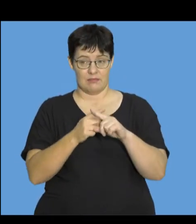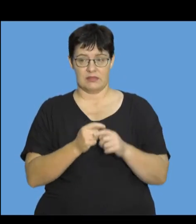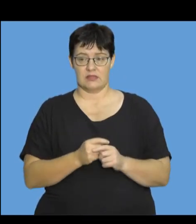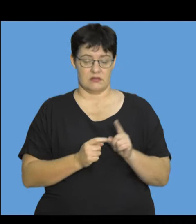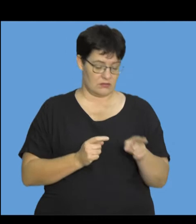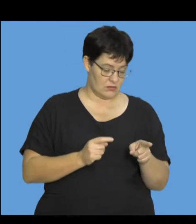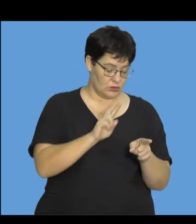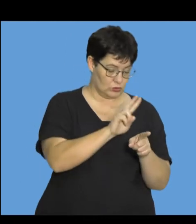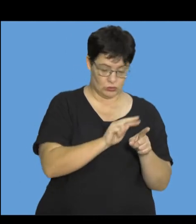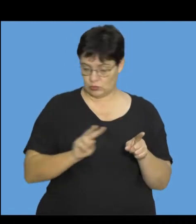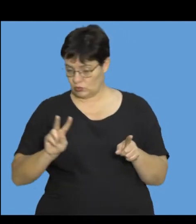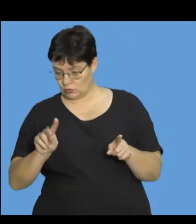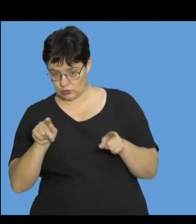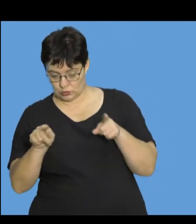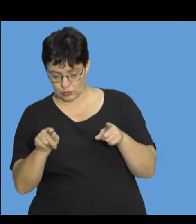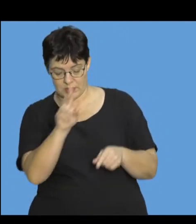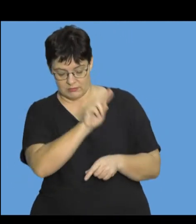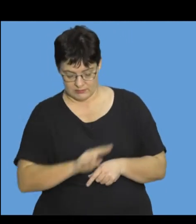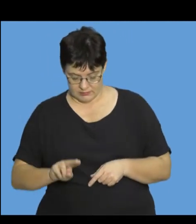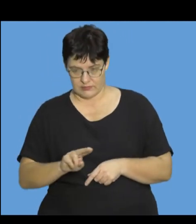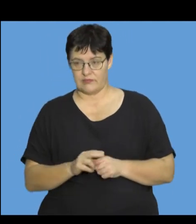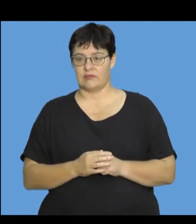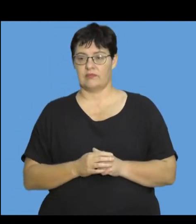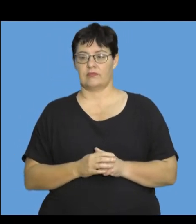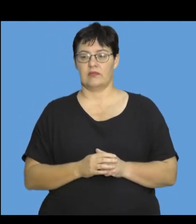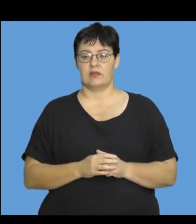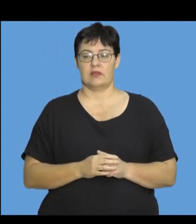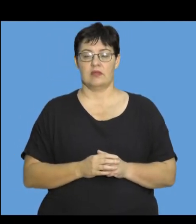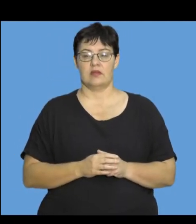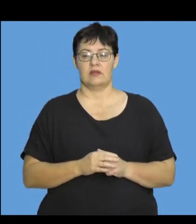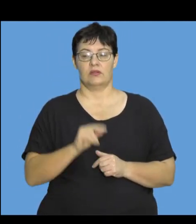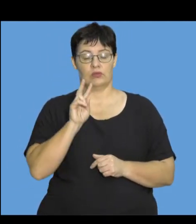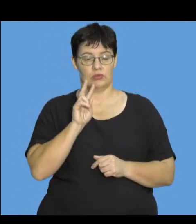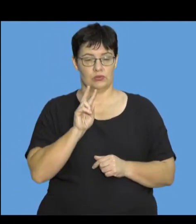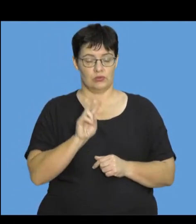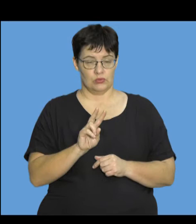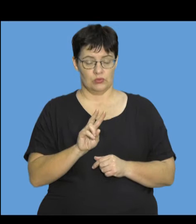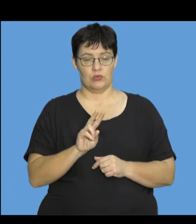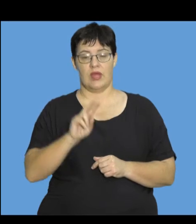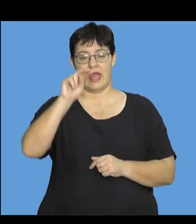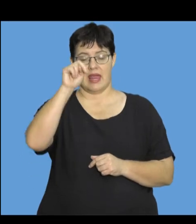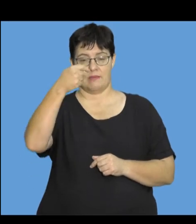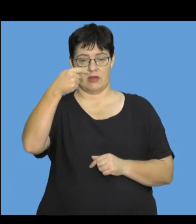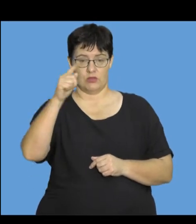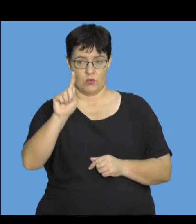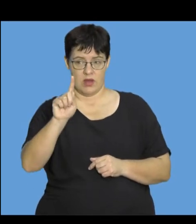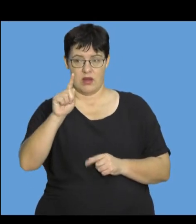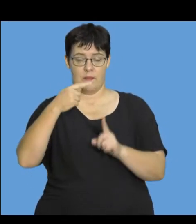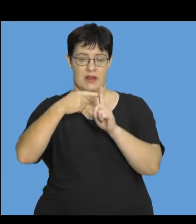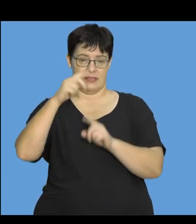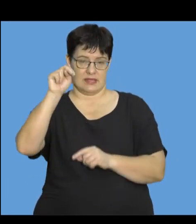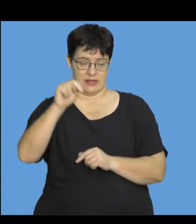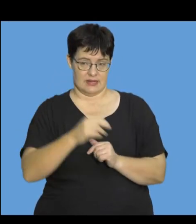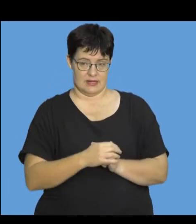by the 2 here will go with that 2 there, and then it will be n minus 1 plus